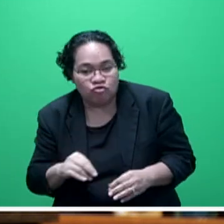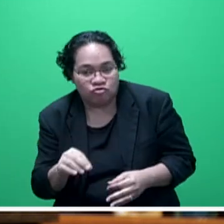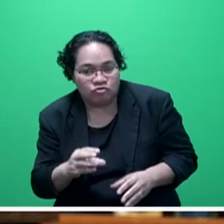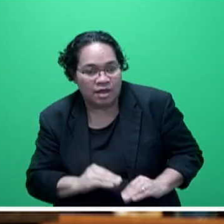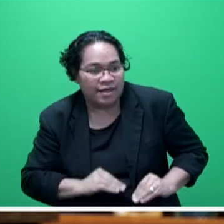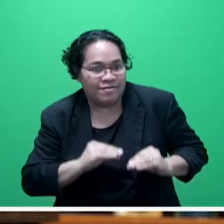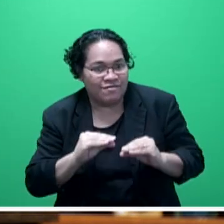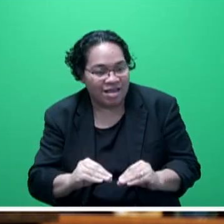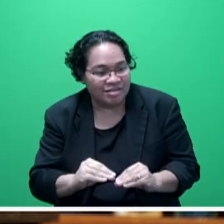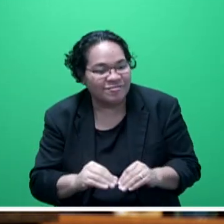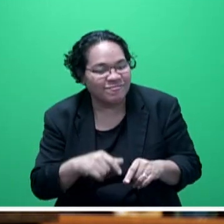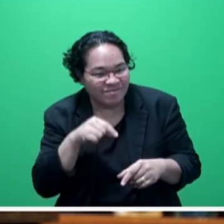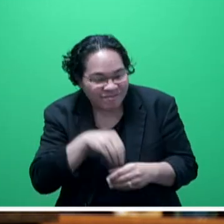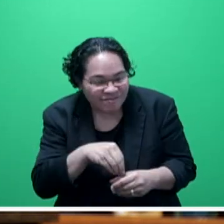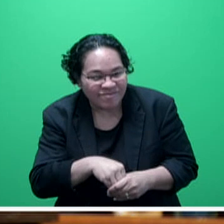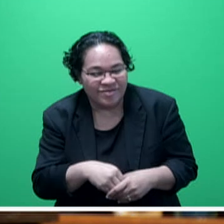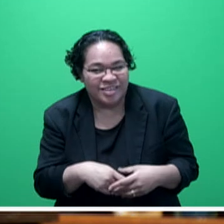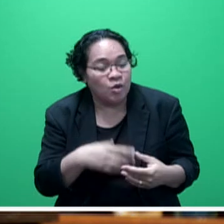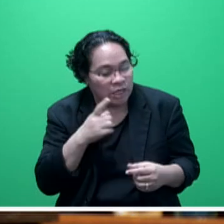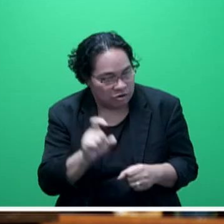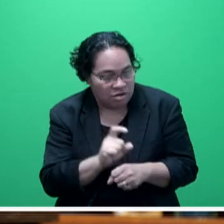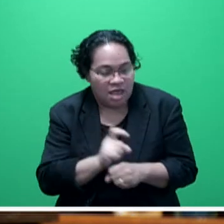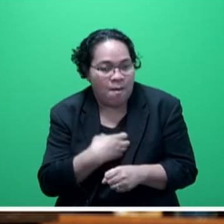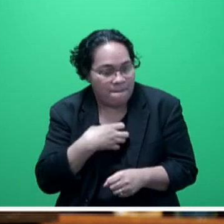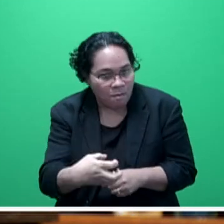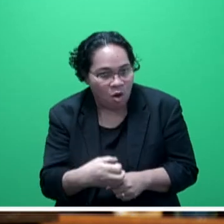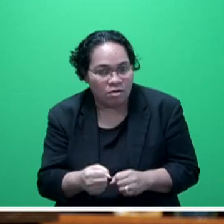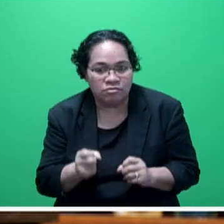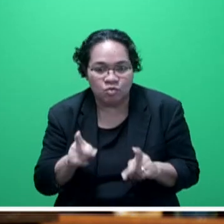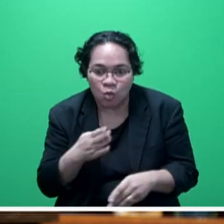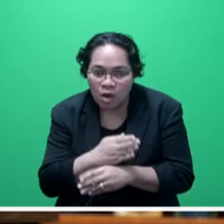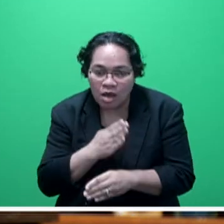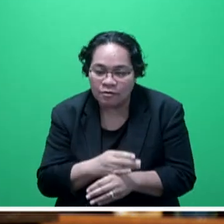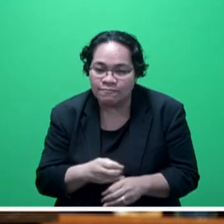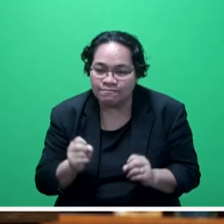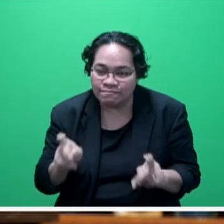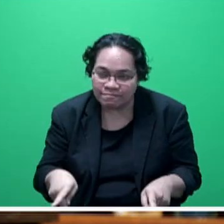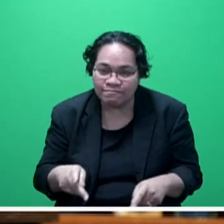This will create more employment opportunities during these trying times within the economy.